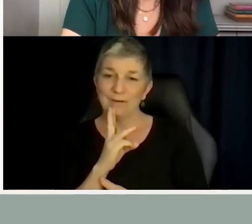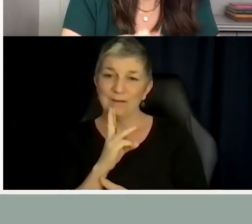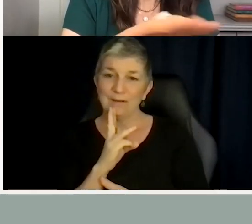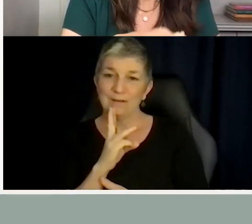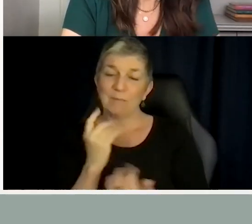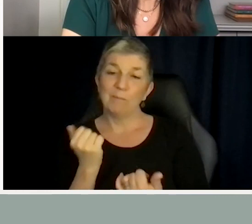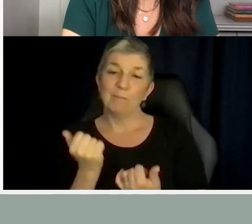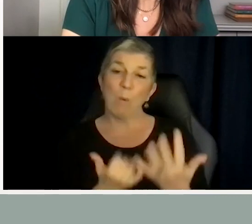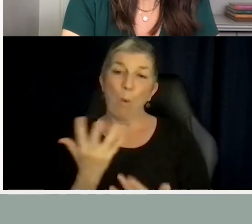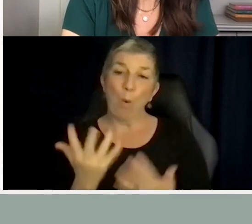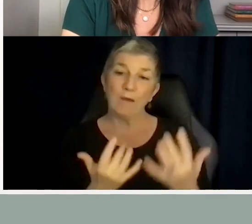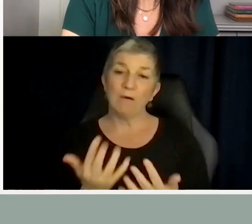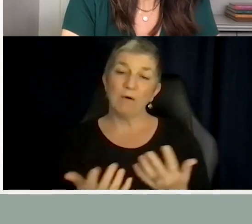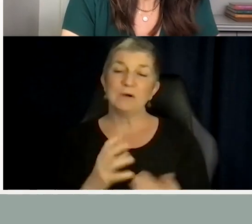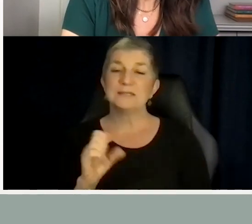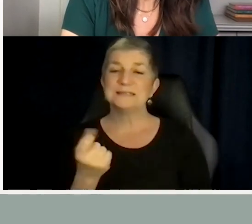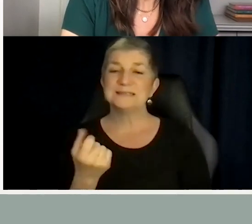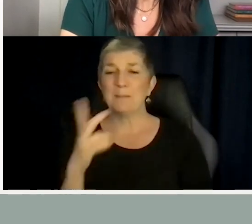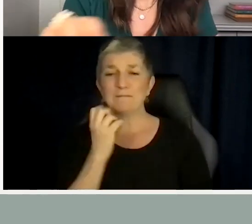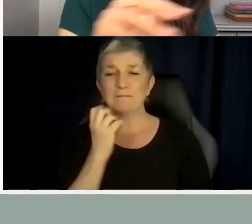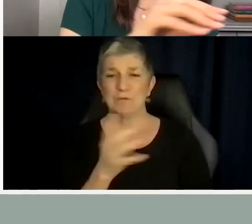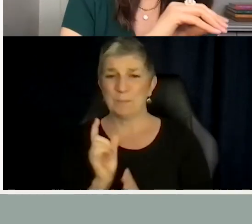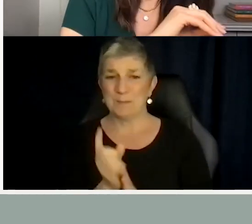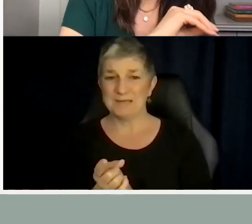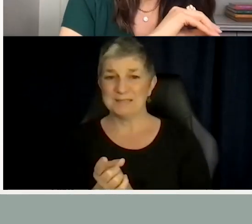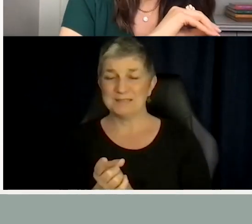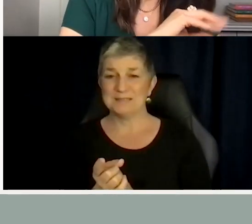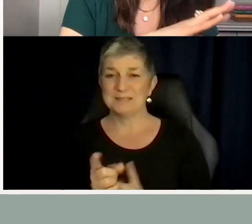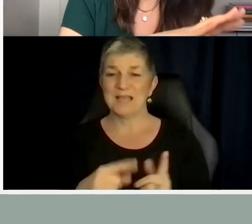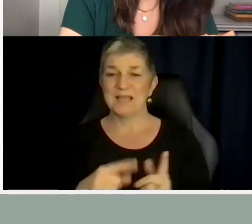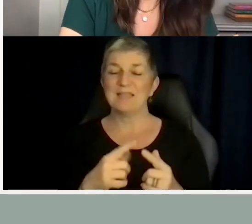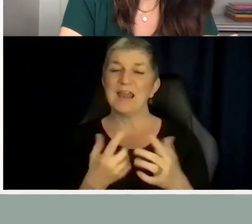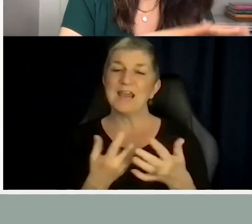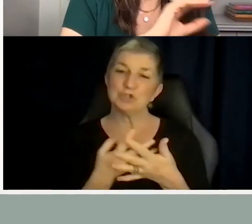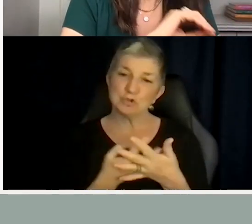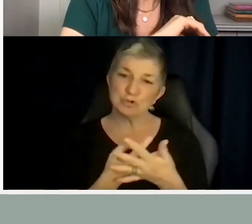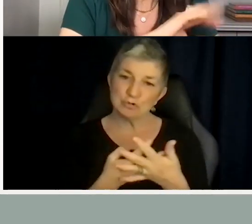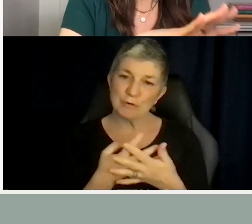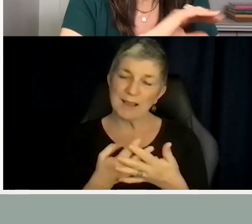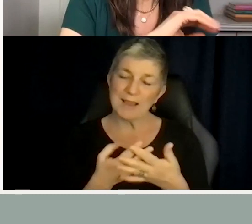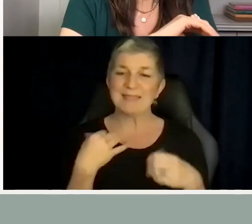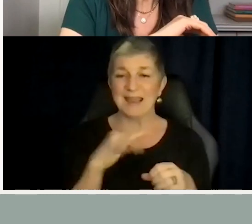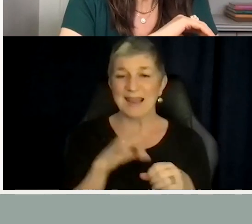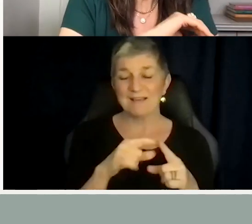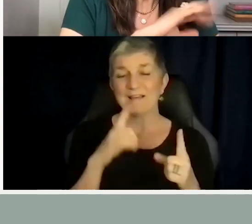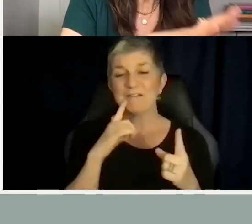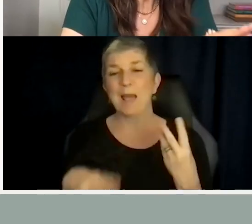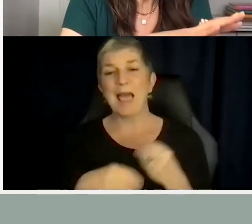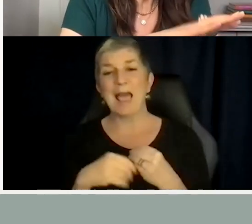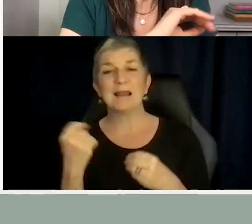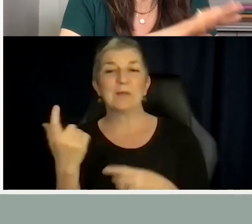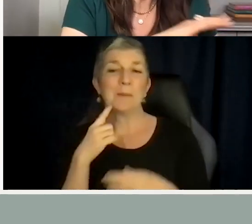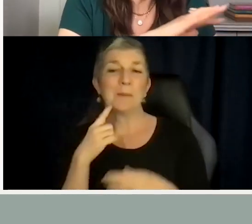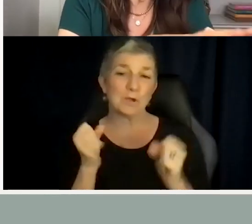basically boil that, simmer that for a few minutes. And then I strain it and I've got myself a tea. If you want to add a splash of a plant-based